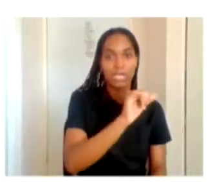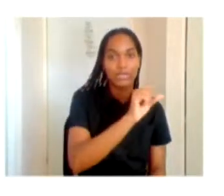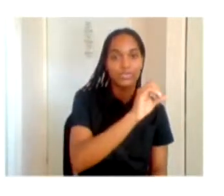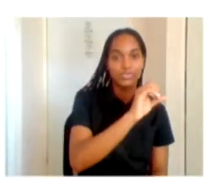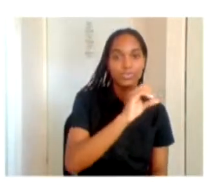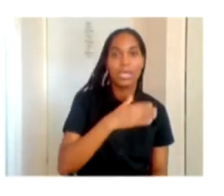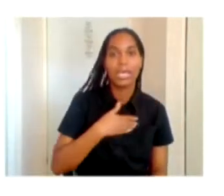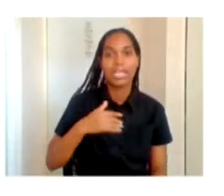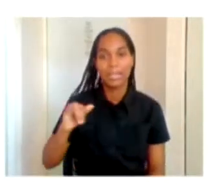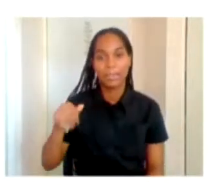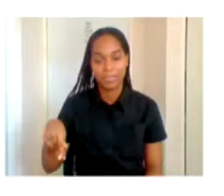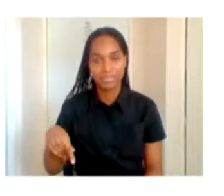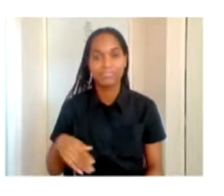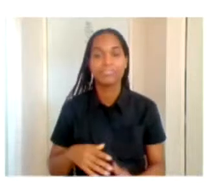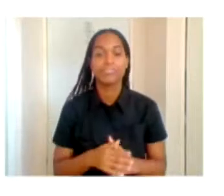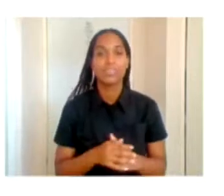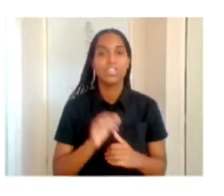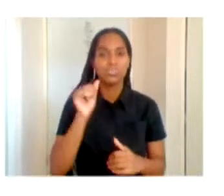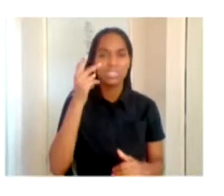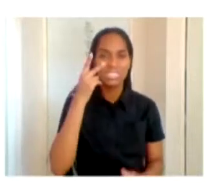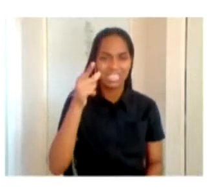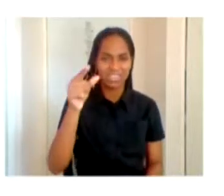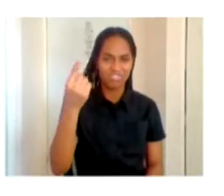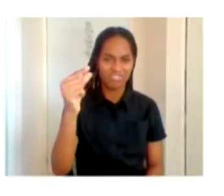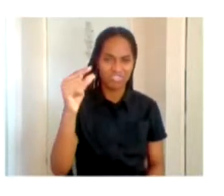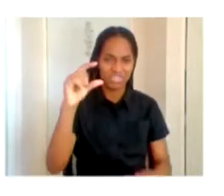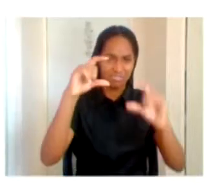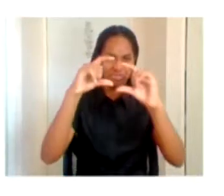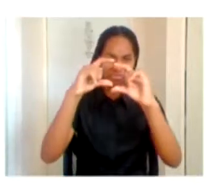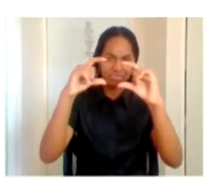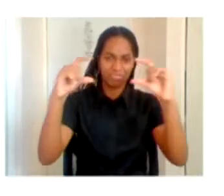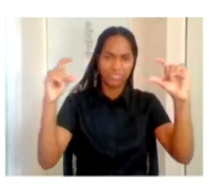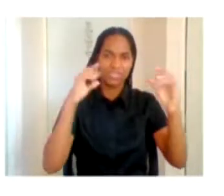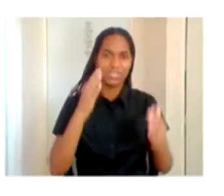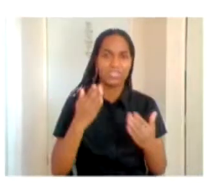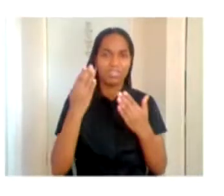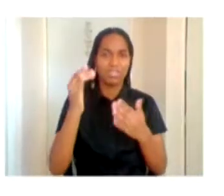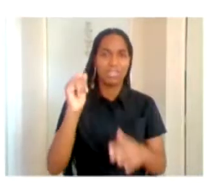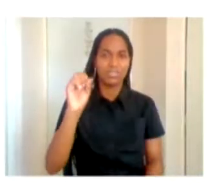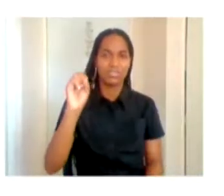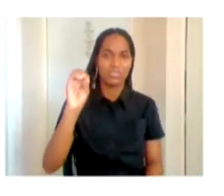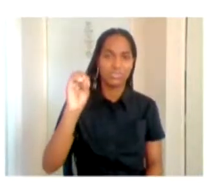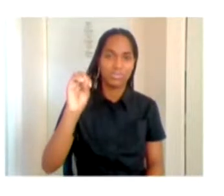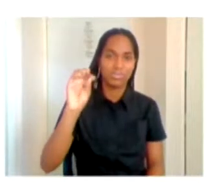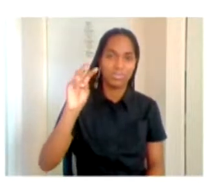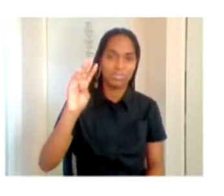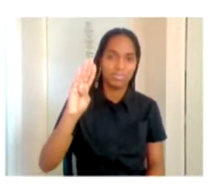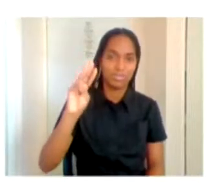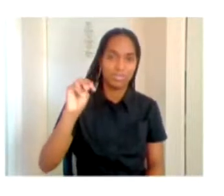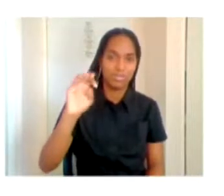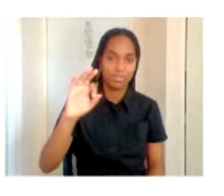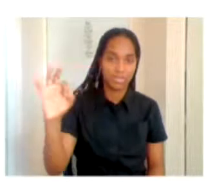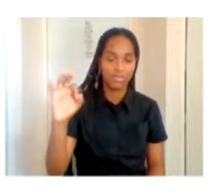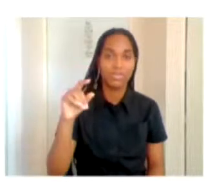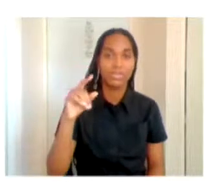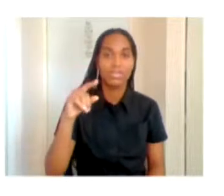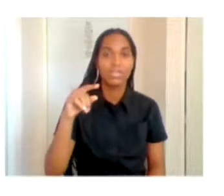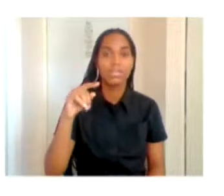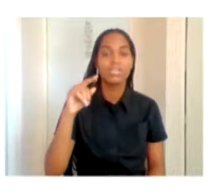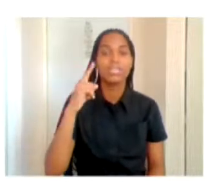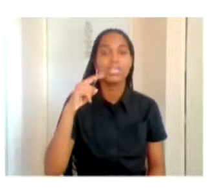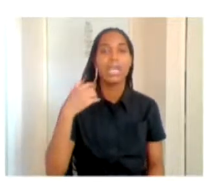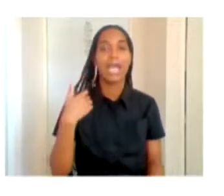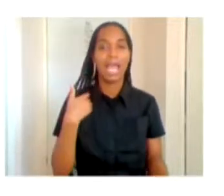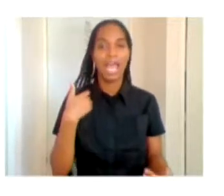one thing here is, as a green, is the kind of delivery encapsulation ISO-BMF file. So it's a file, it has a certain